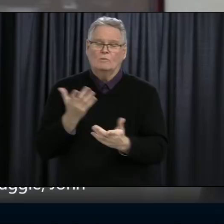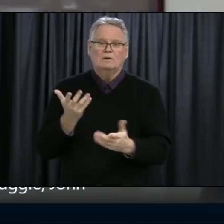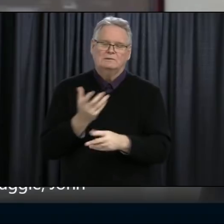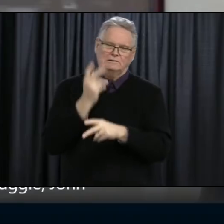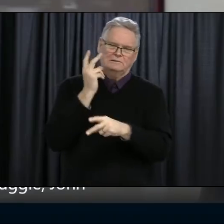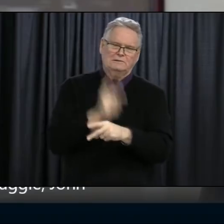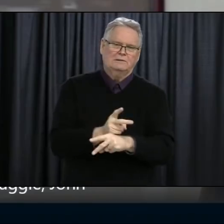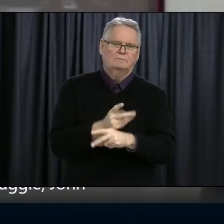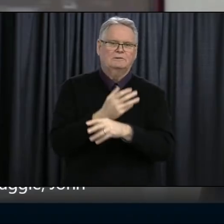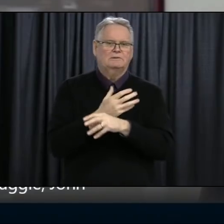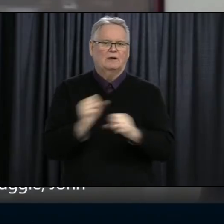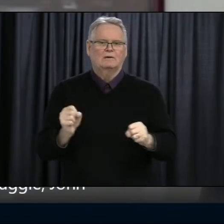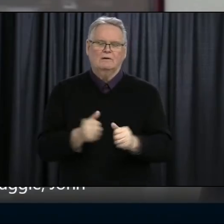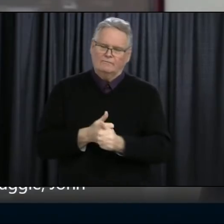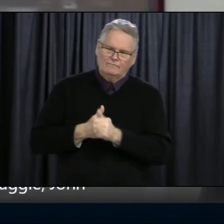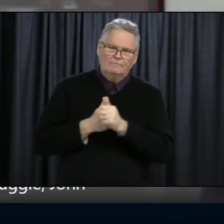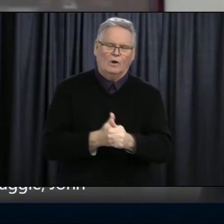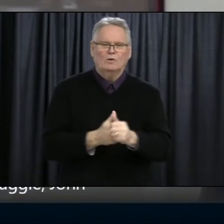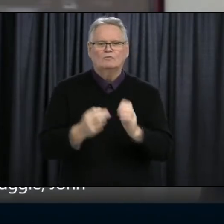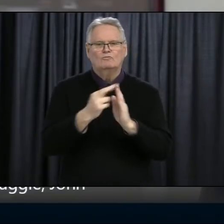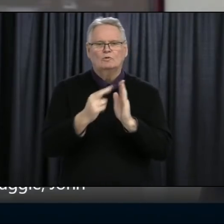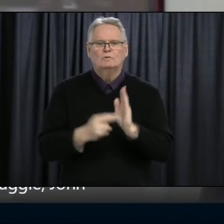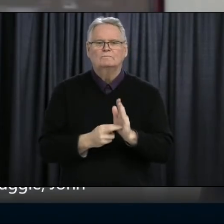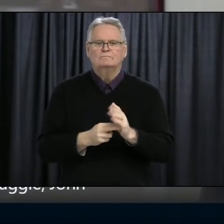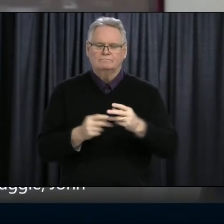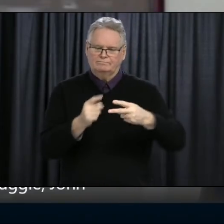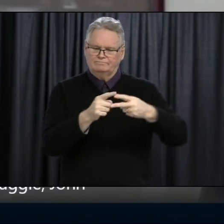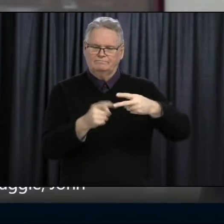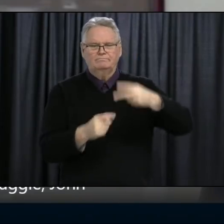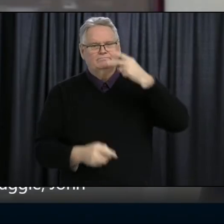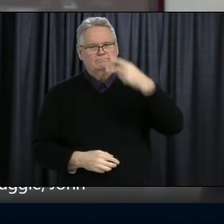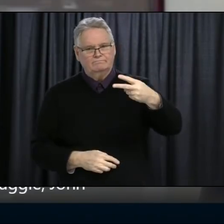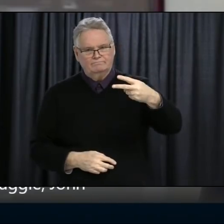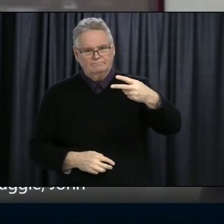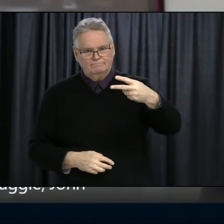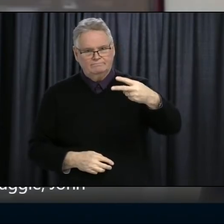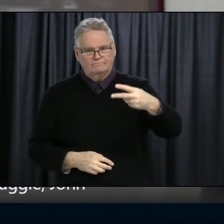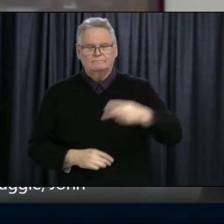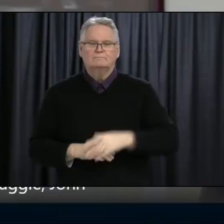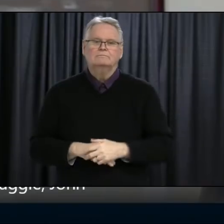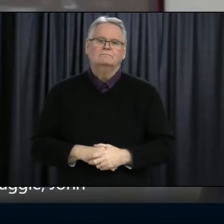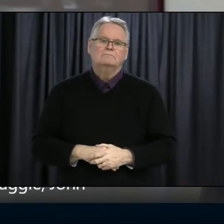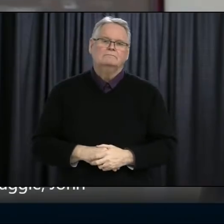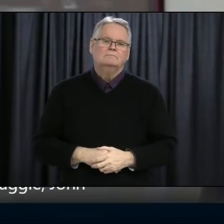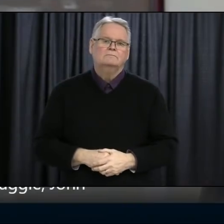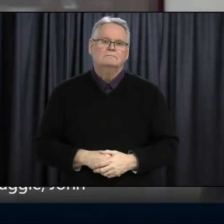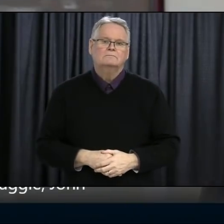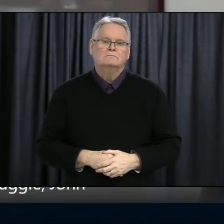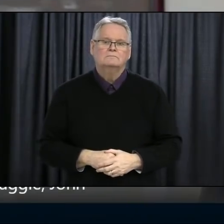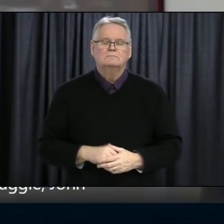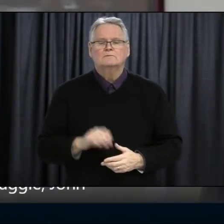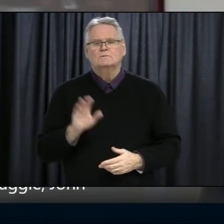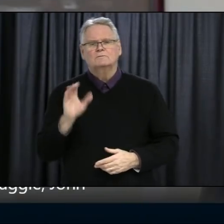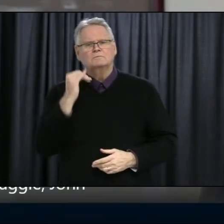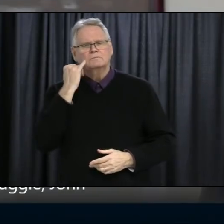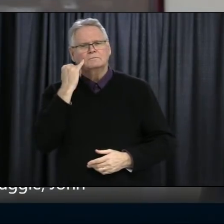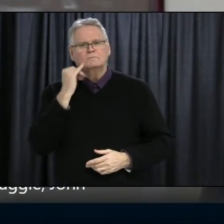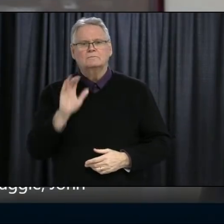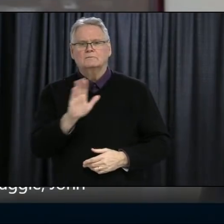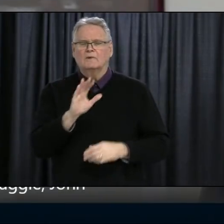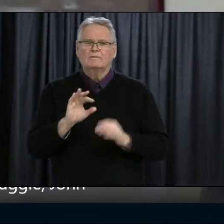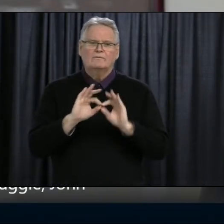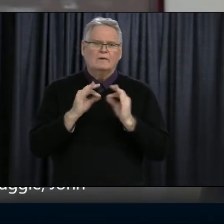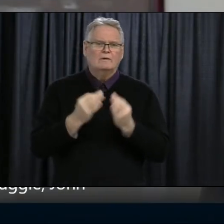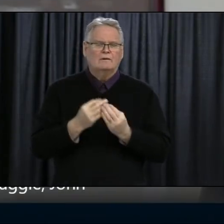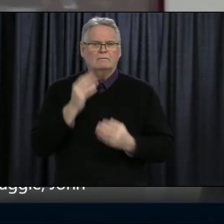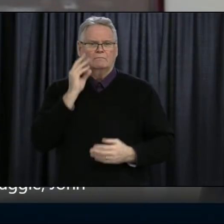outlined. For those teens who may be in a situation they never expected, anxiety is common.